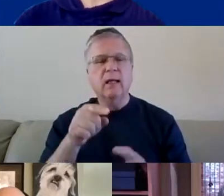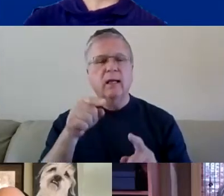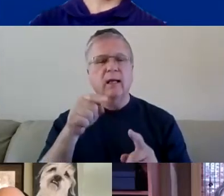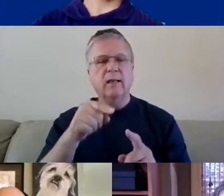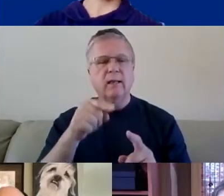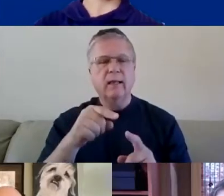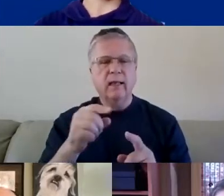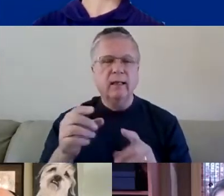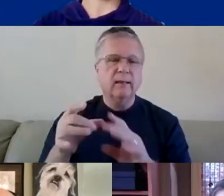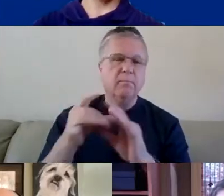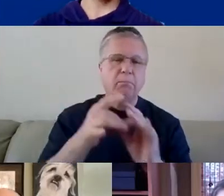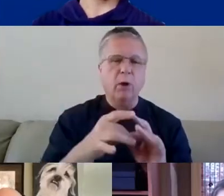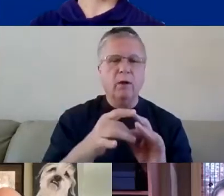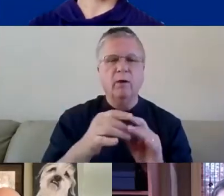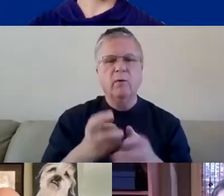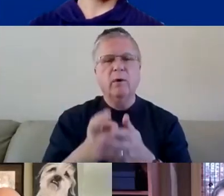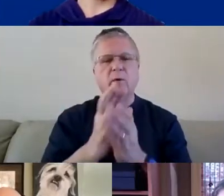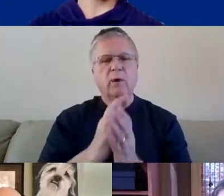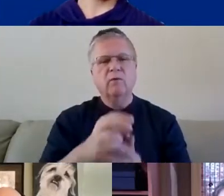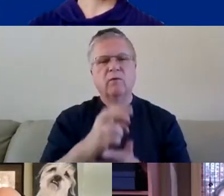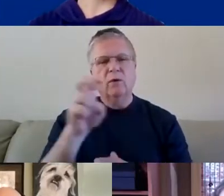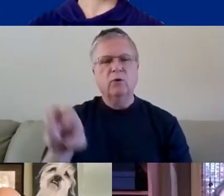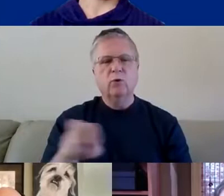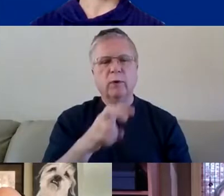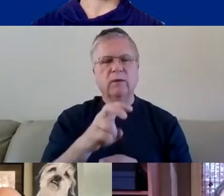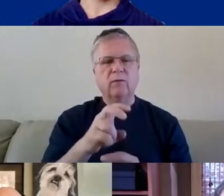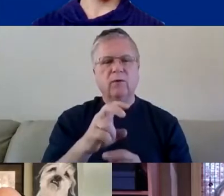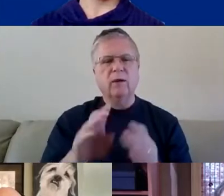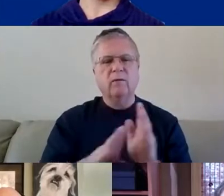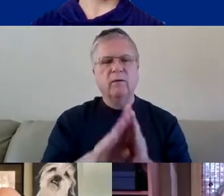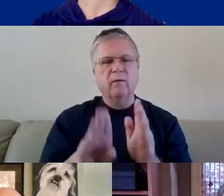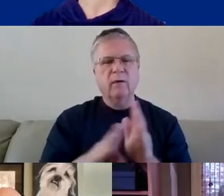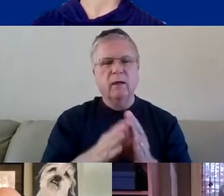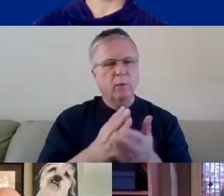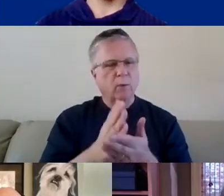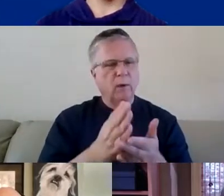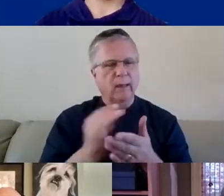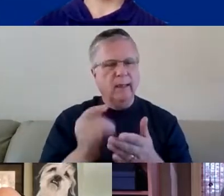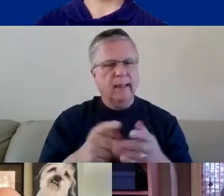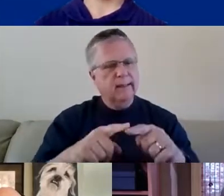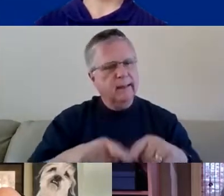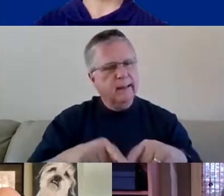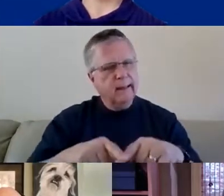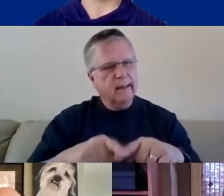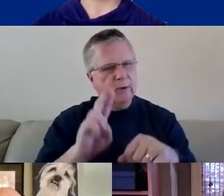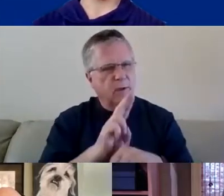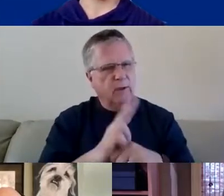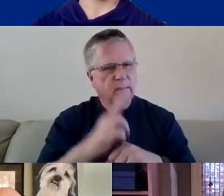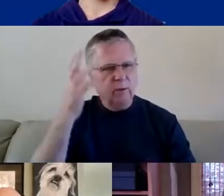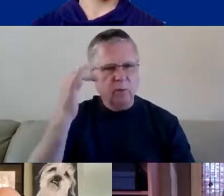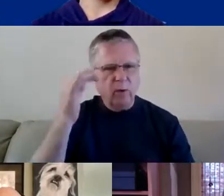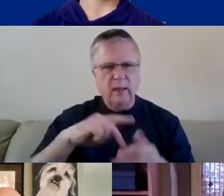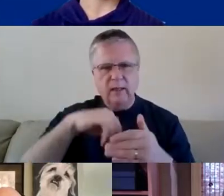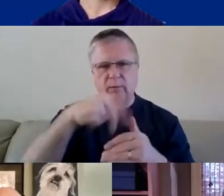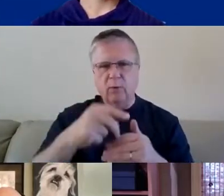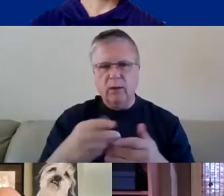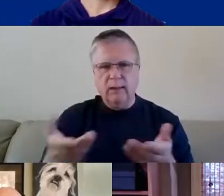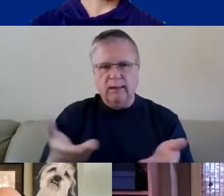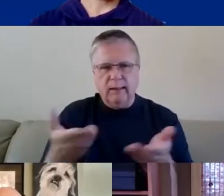part of the request for a transfer of development rights, and that is a conditional use, which is why the project is here before you